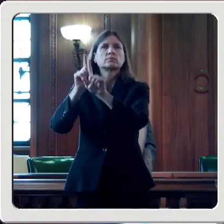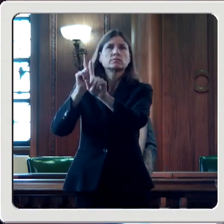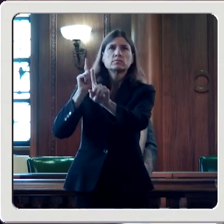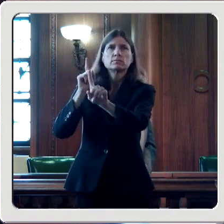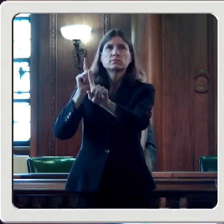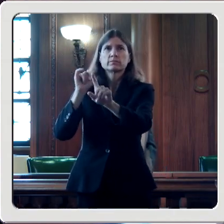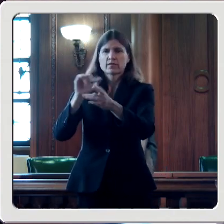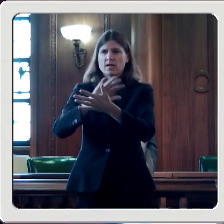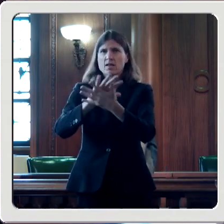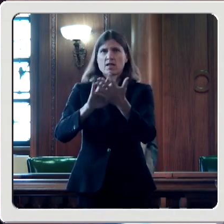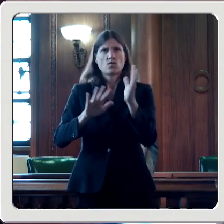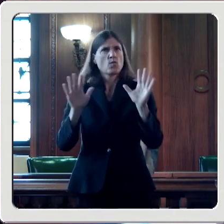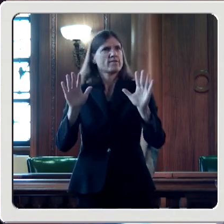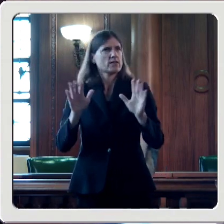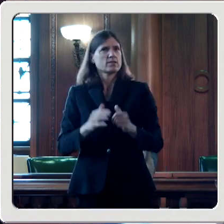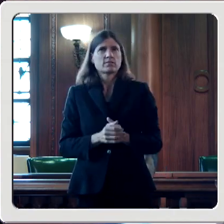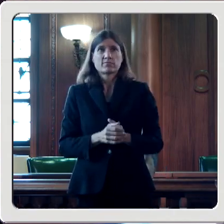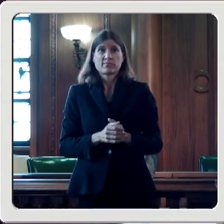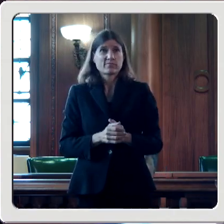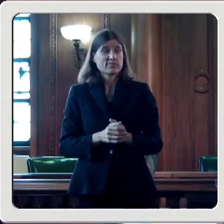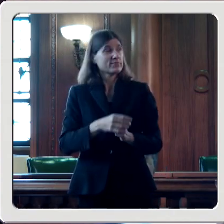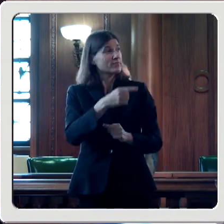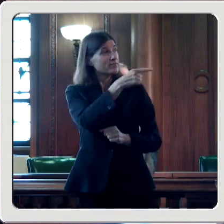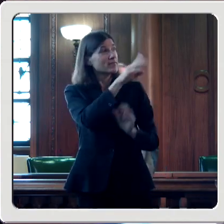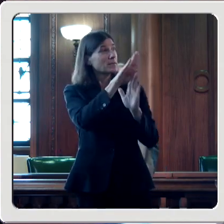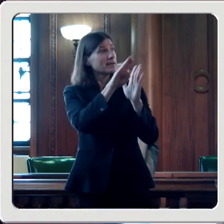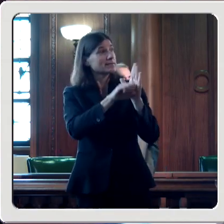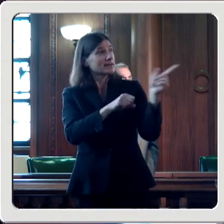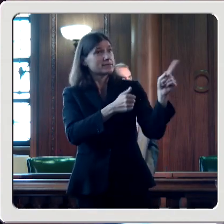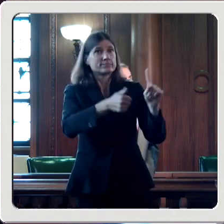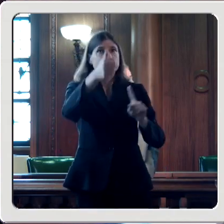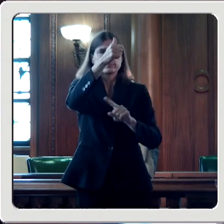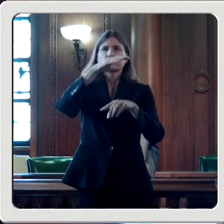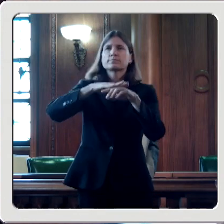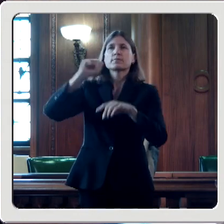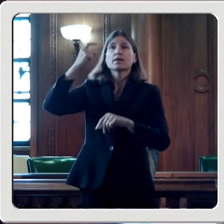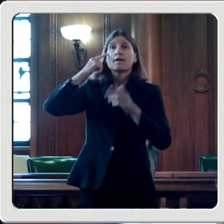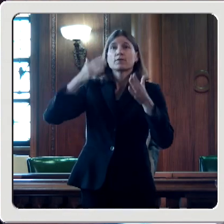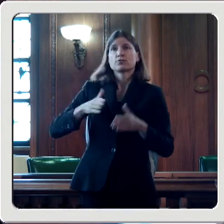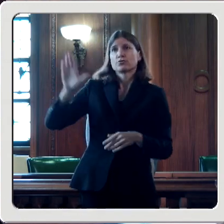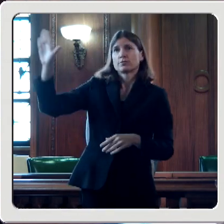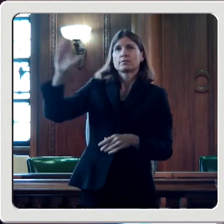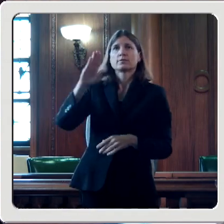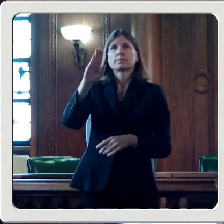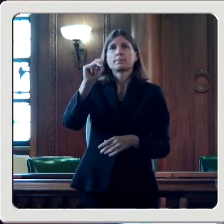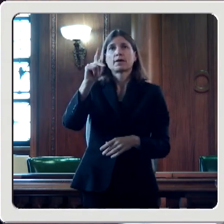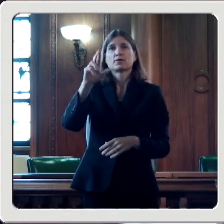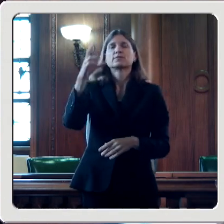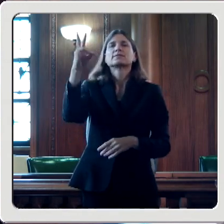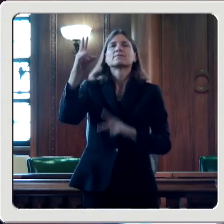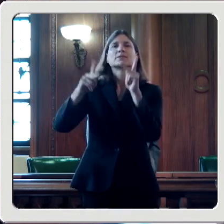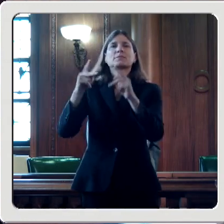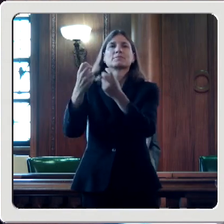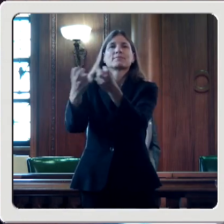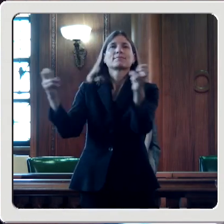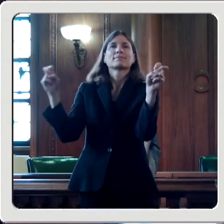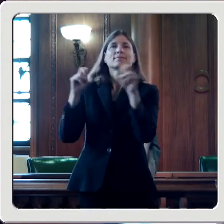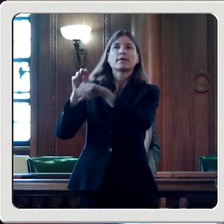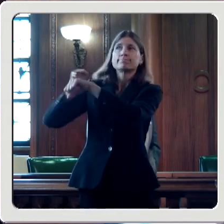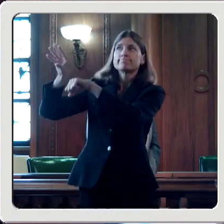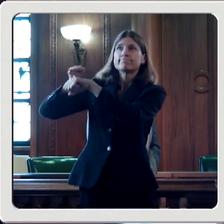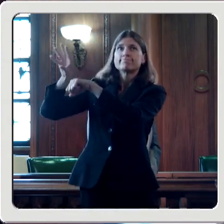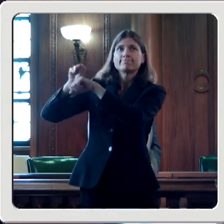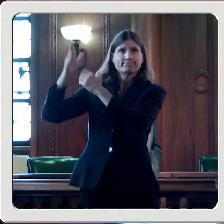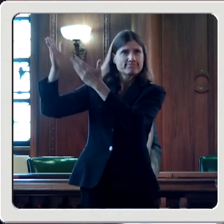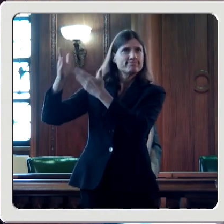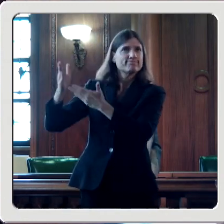down that path. We have, however, still seen clusters of infections when individuals have not